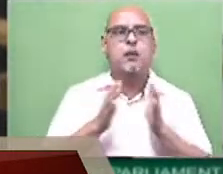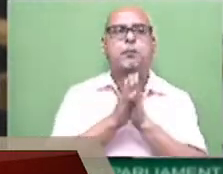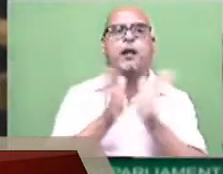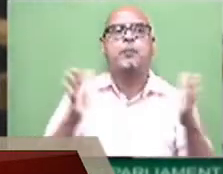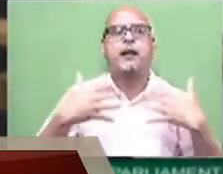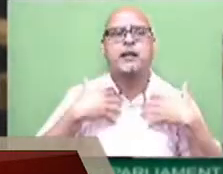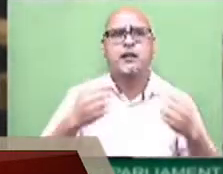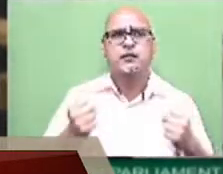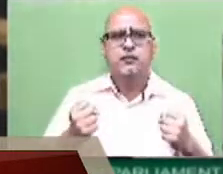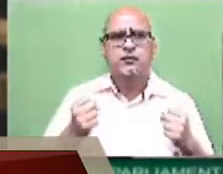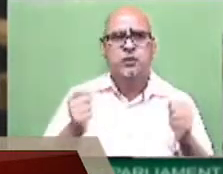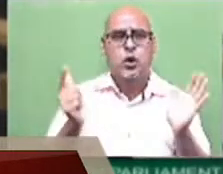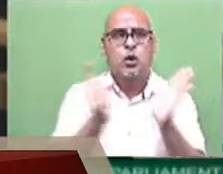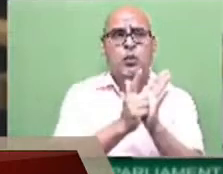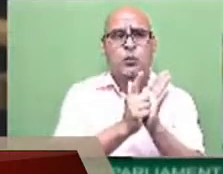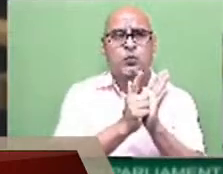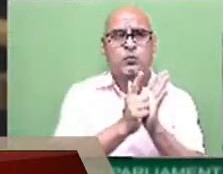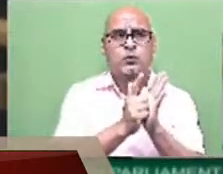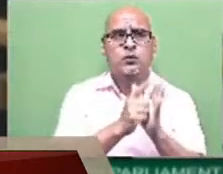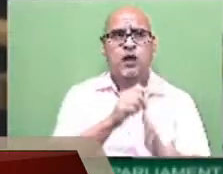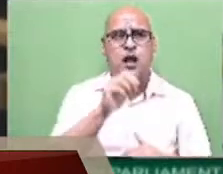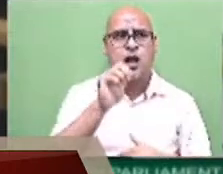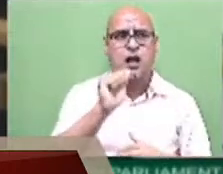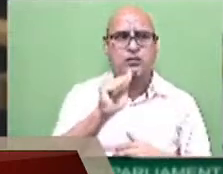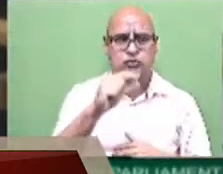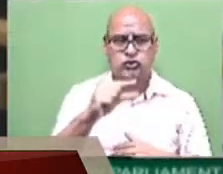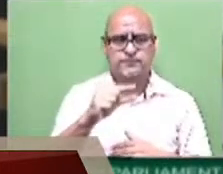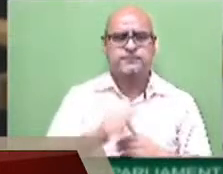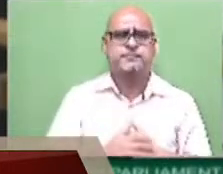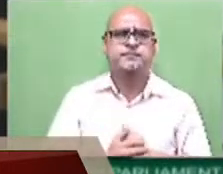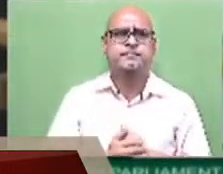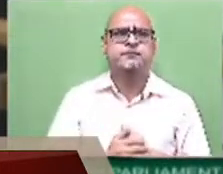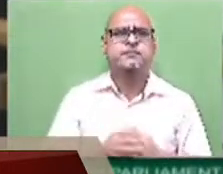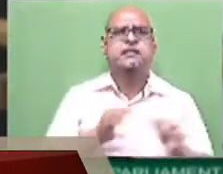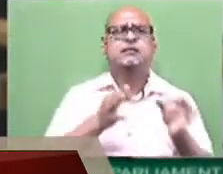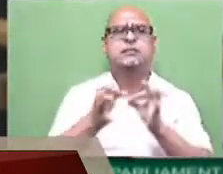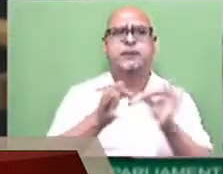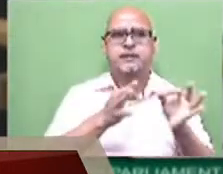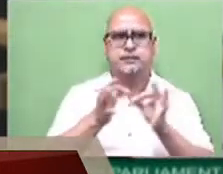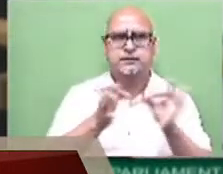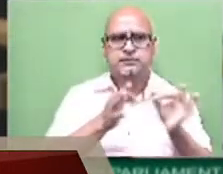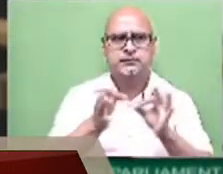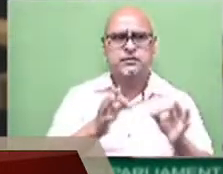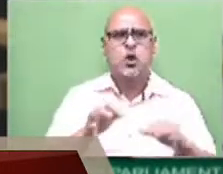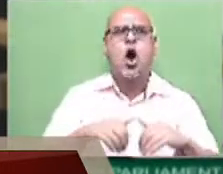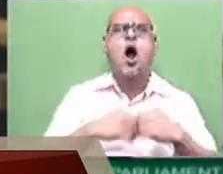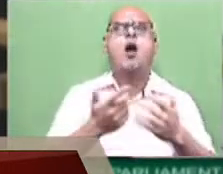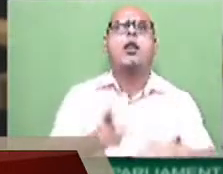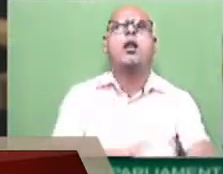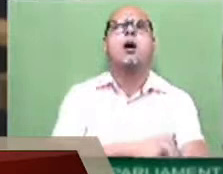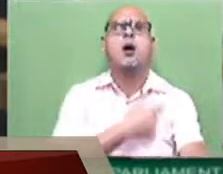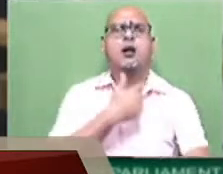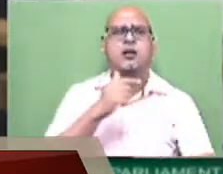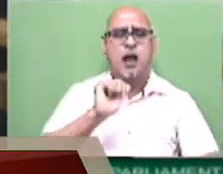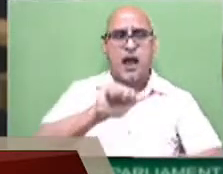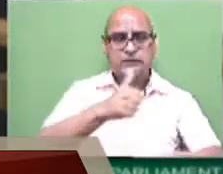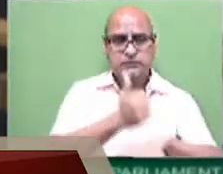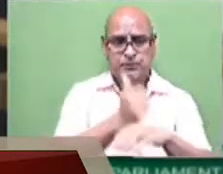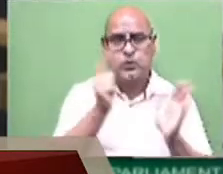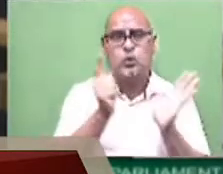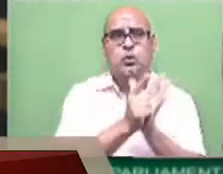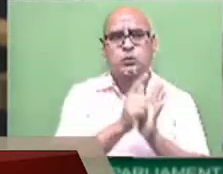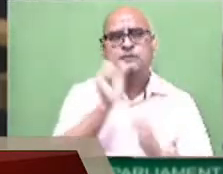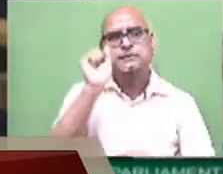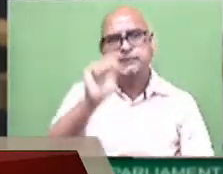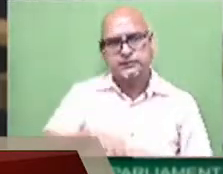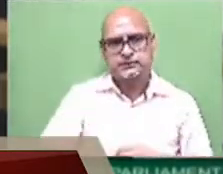say how long this legislation was passed, the antiquity of the legislation. So this is a colonial piece